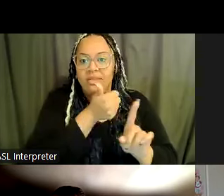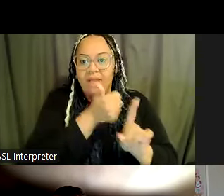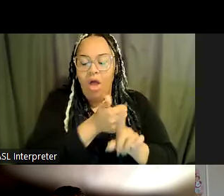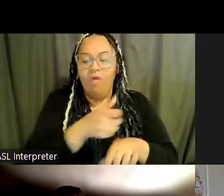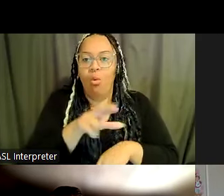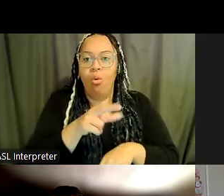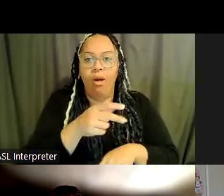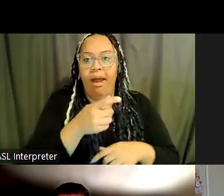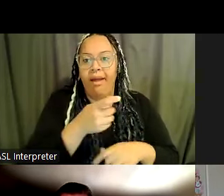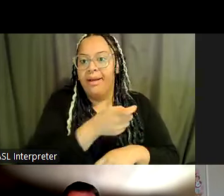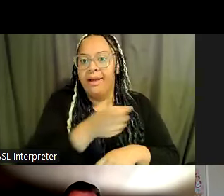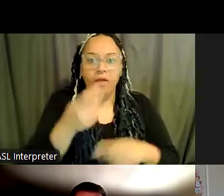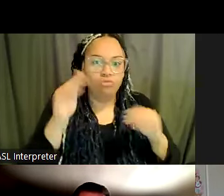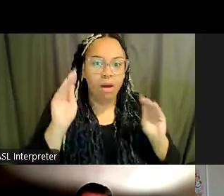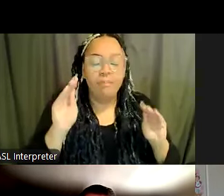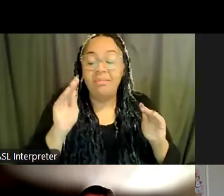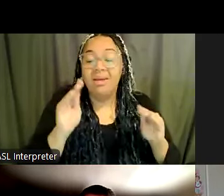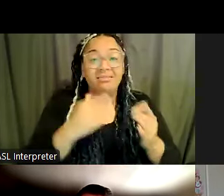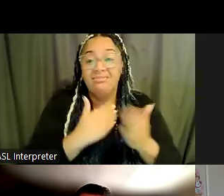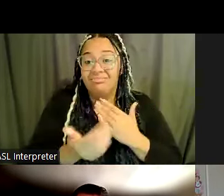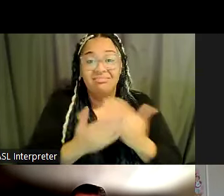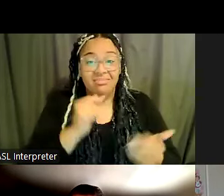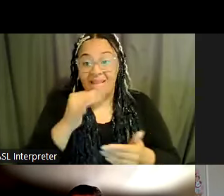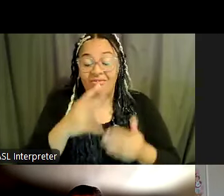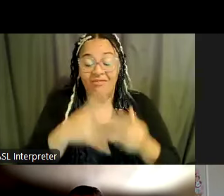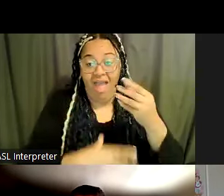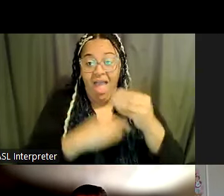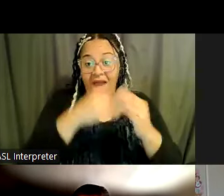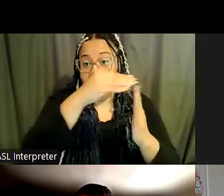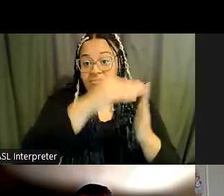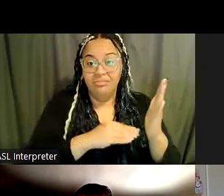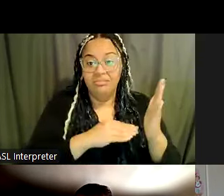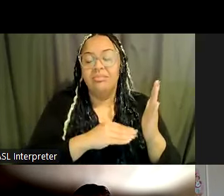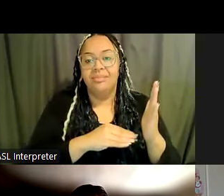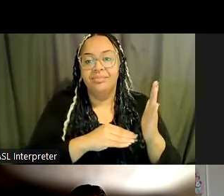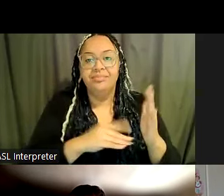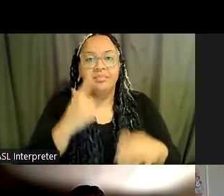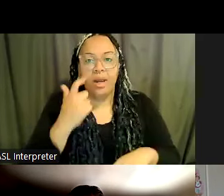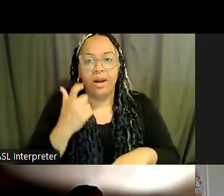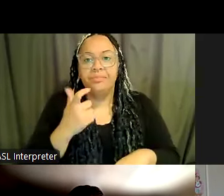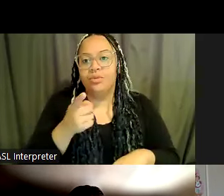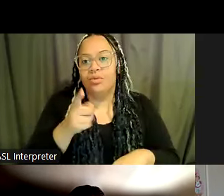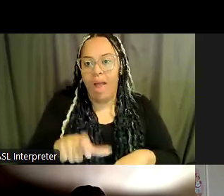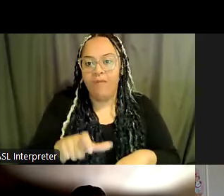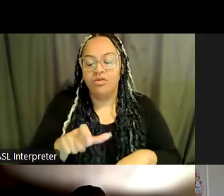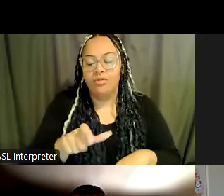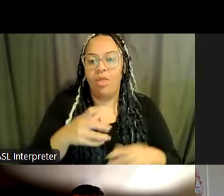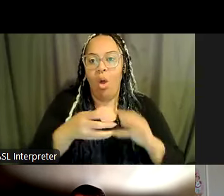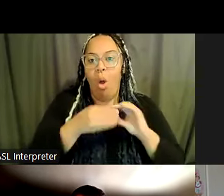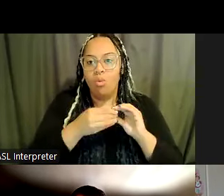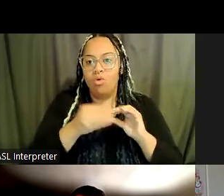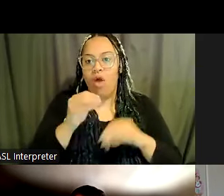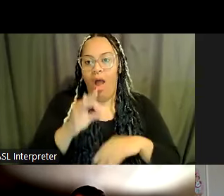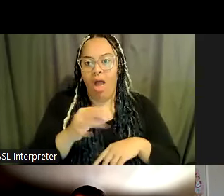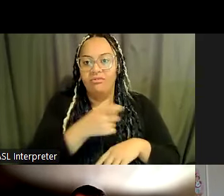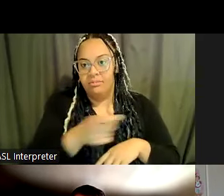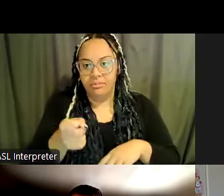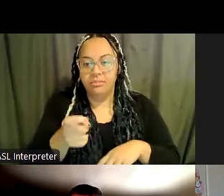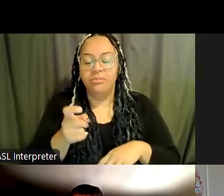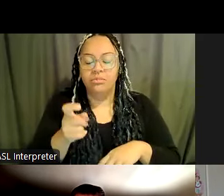it gets added to the registry, you do have to be the owner of the firearm to go to a gun shop and have it stored, though. So you cannot take